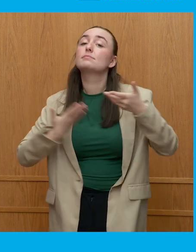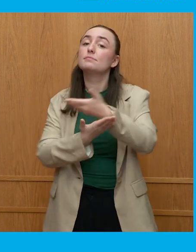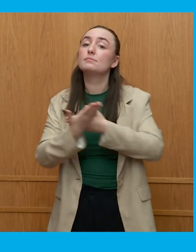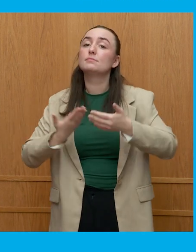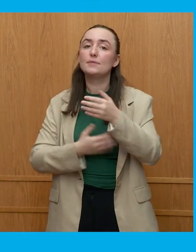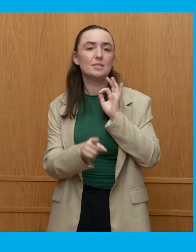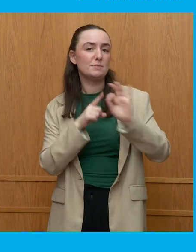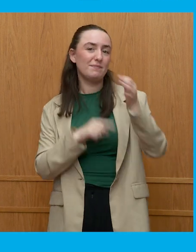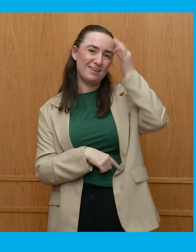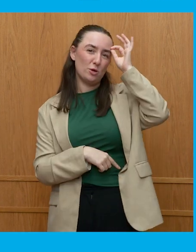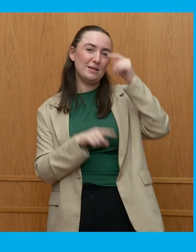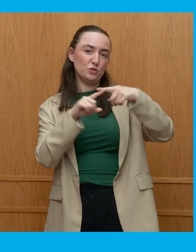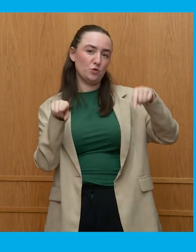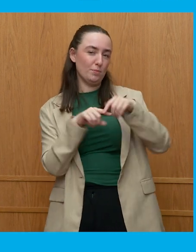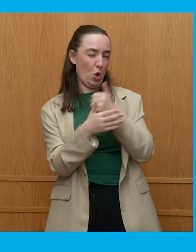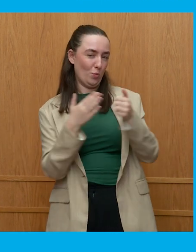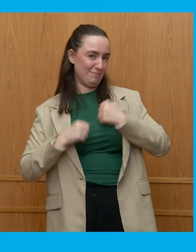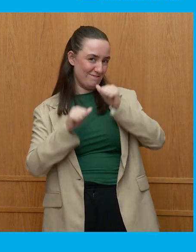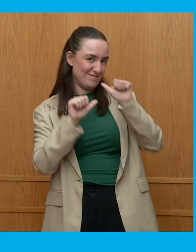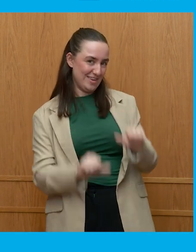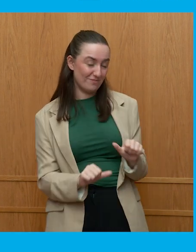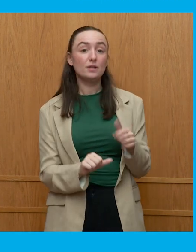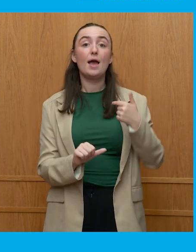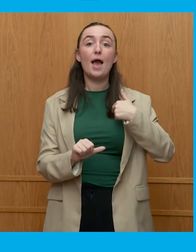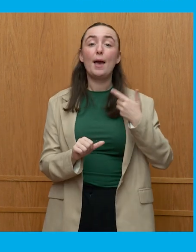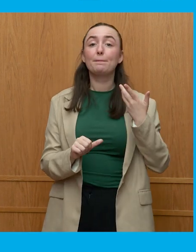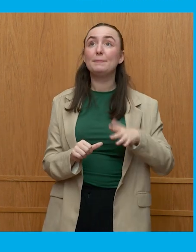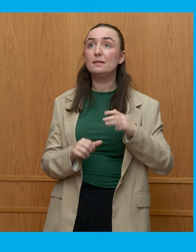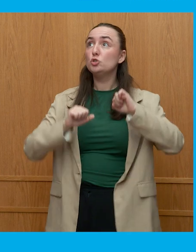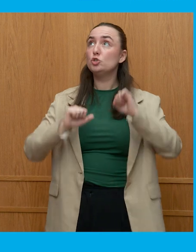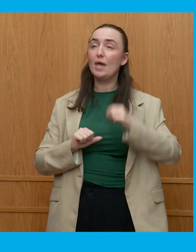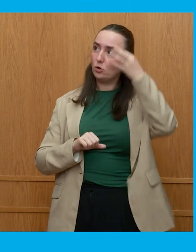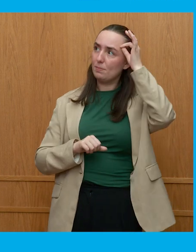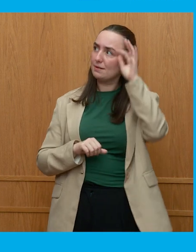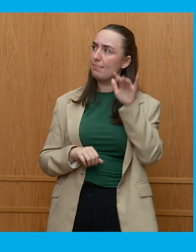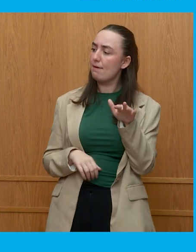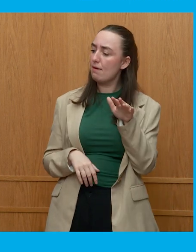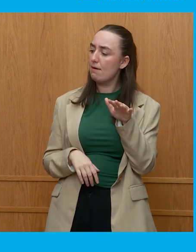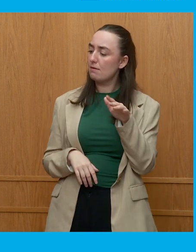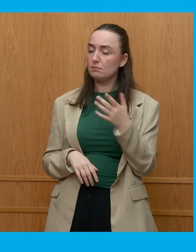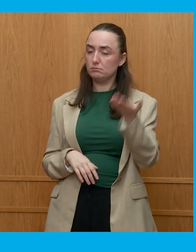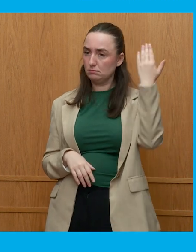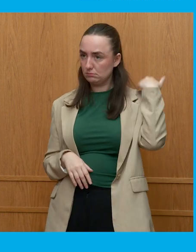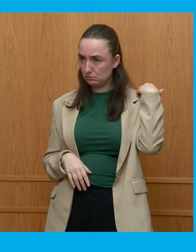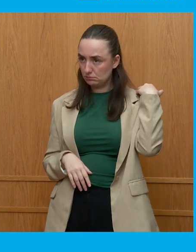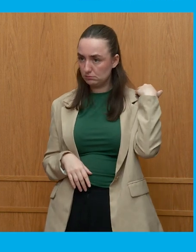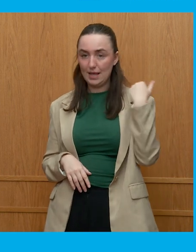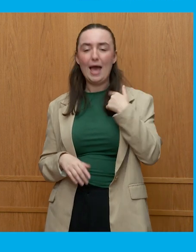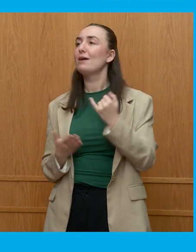top floor, which always was my favourite. When I chaired a committee, some of the clerks are probably in here, I just refused to be in any other committee